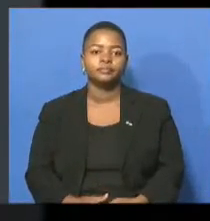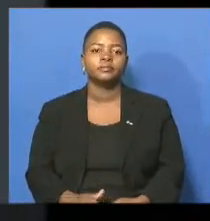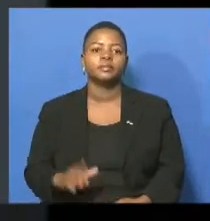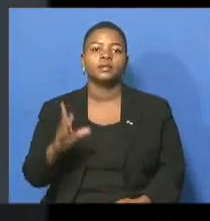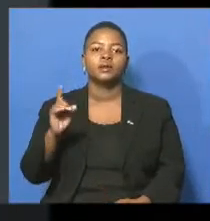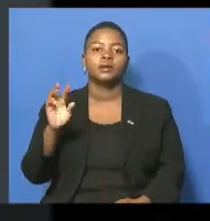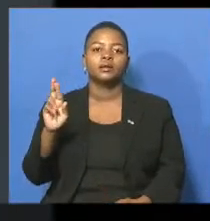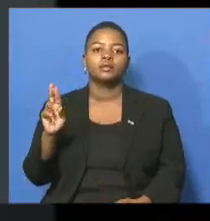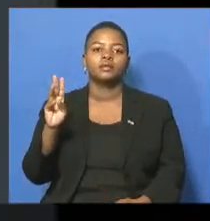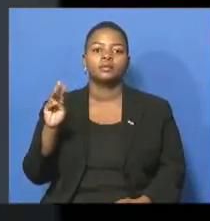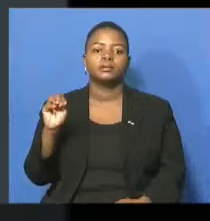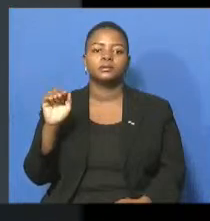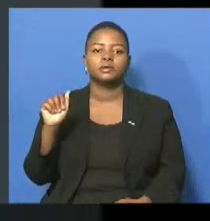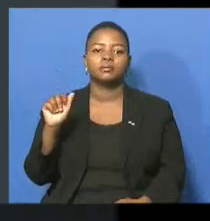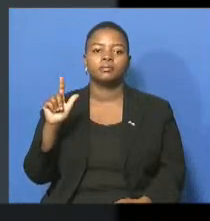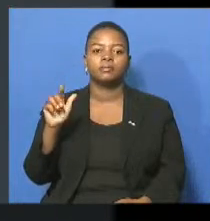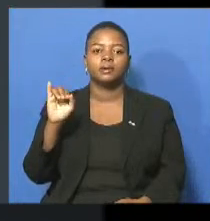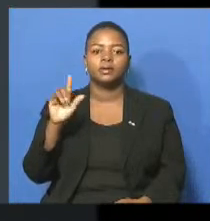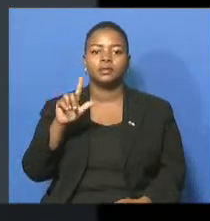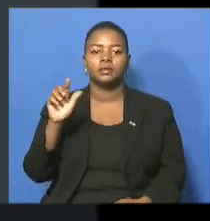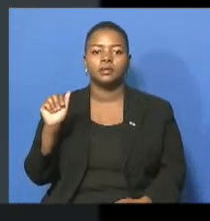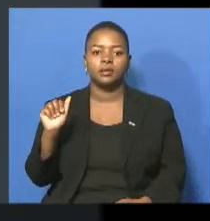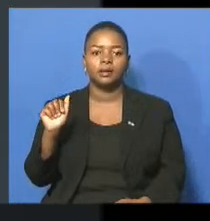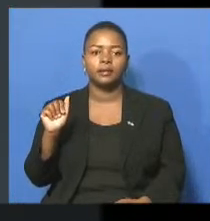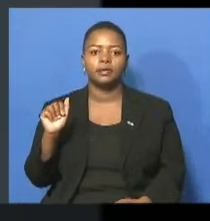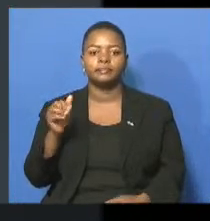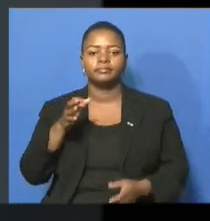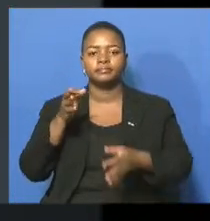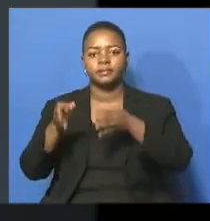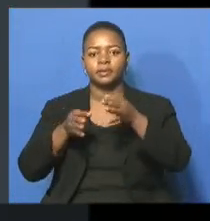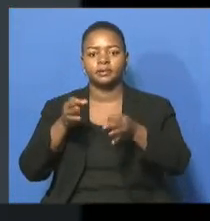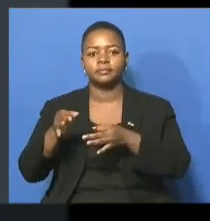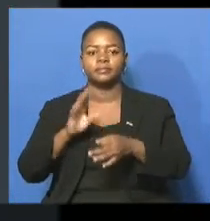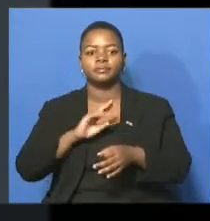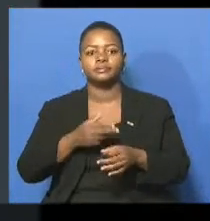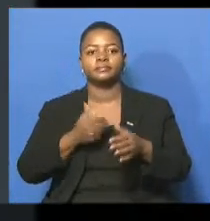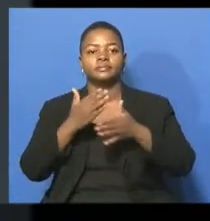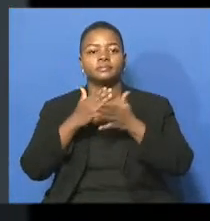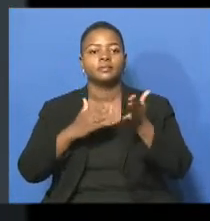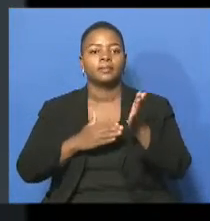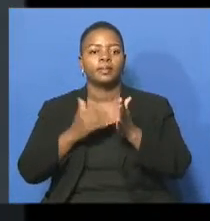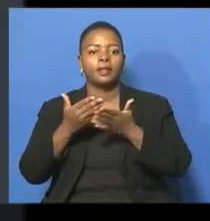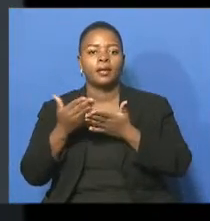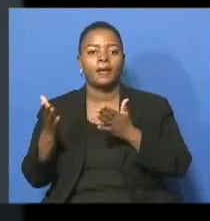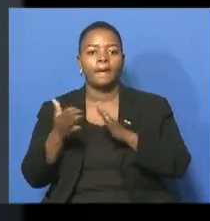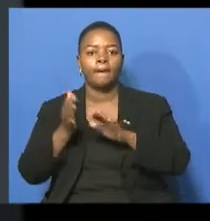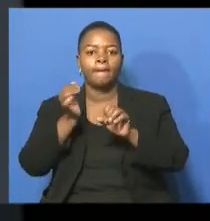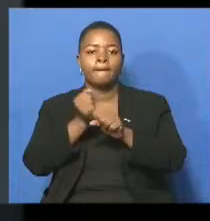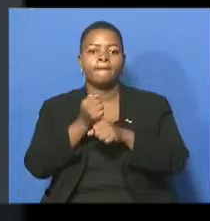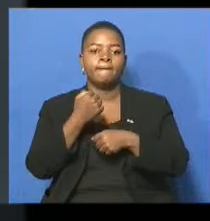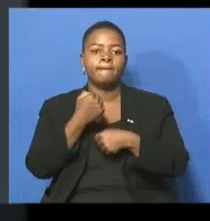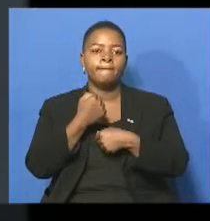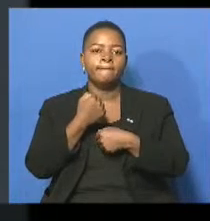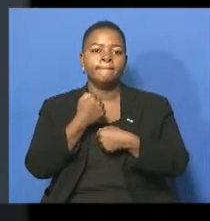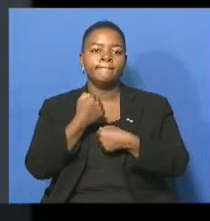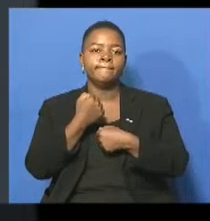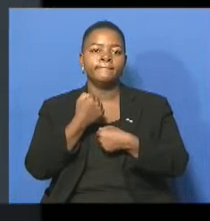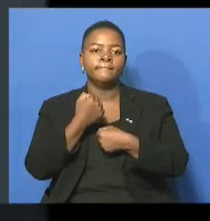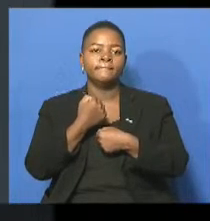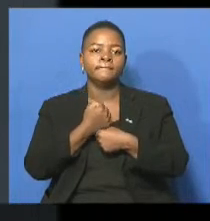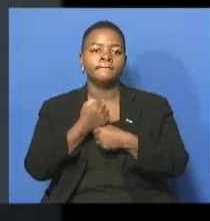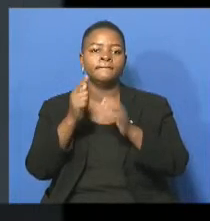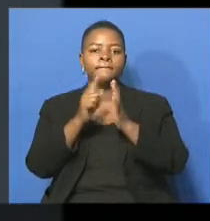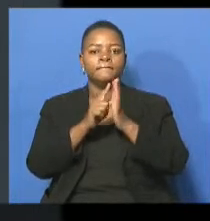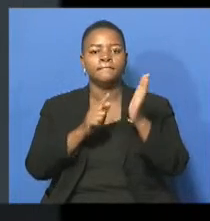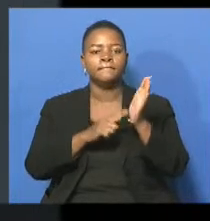Dr. Malila yalo jaaka na re ha tshedimosetso ya dingwe tsa dilo tse di ka tswang di baka